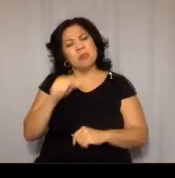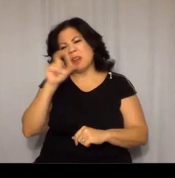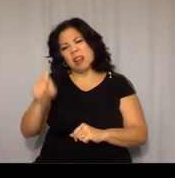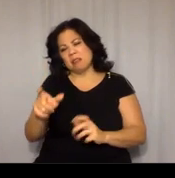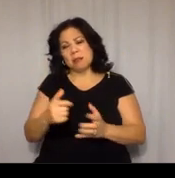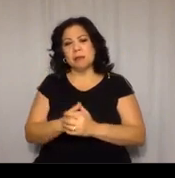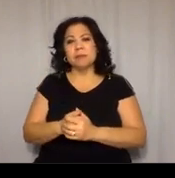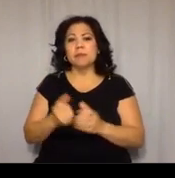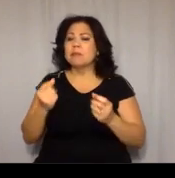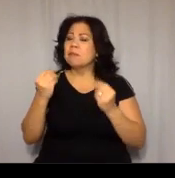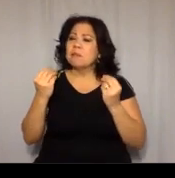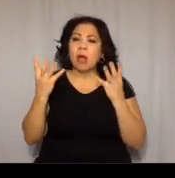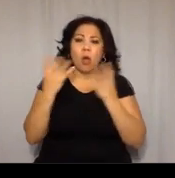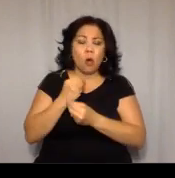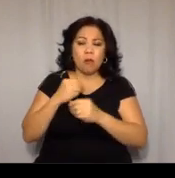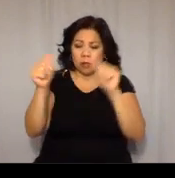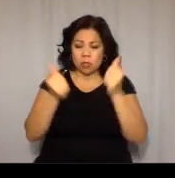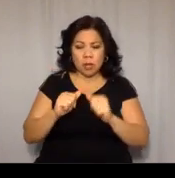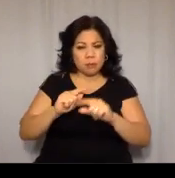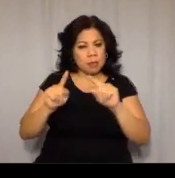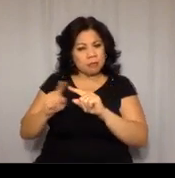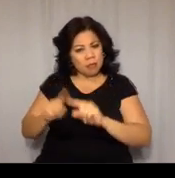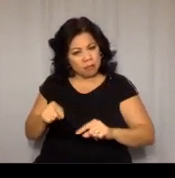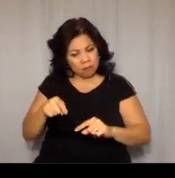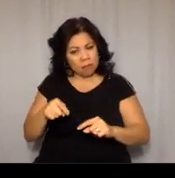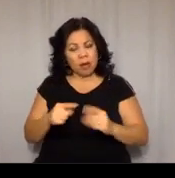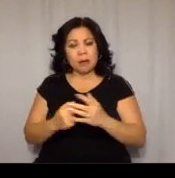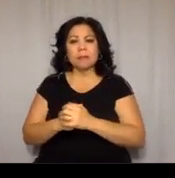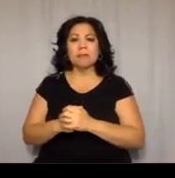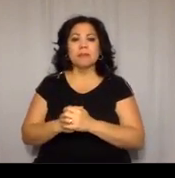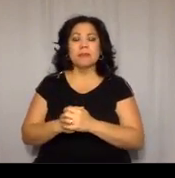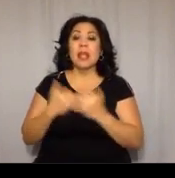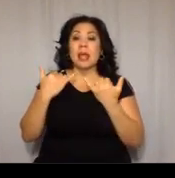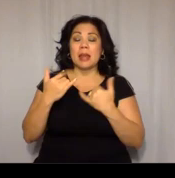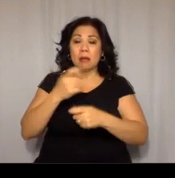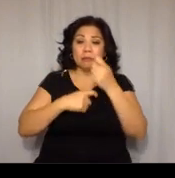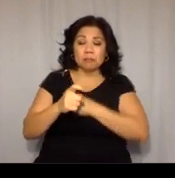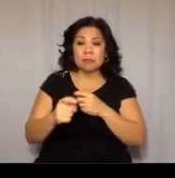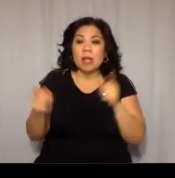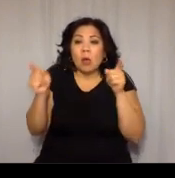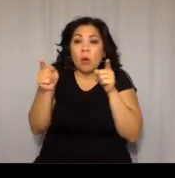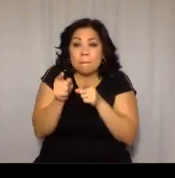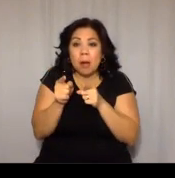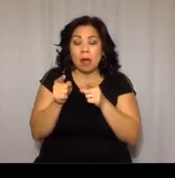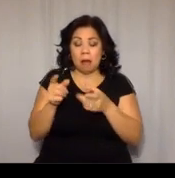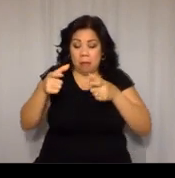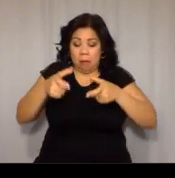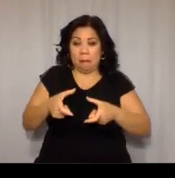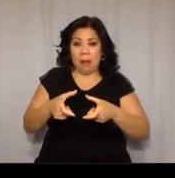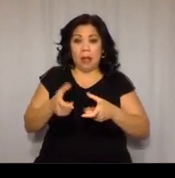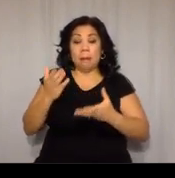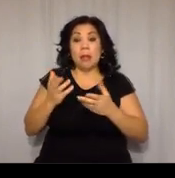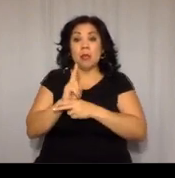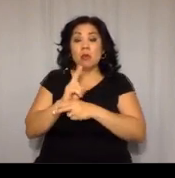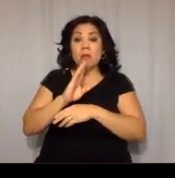got a lot of beautiful shapes now. I'm going to shift and use the smaller plate. And maybe I'll actually make a whole